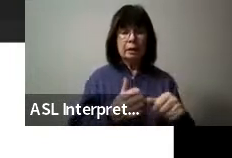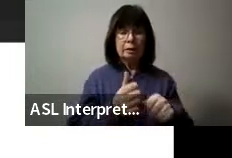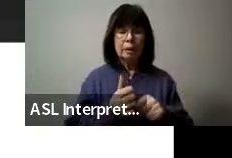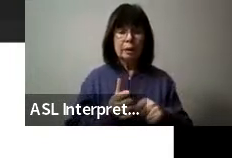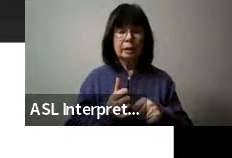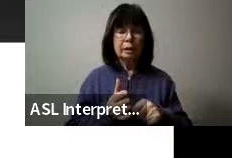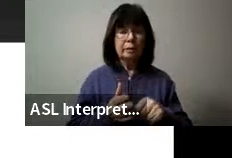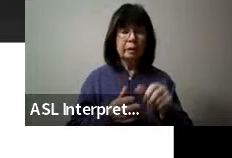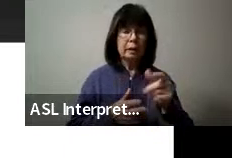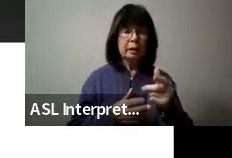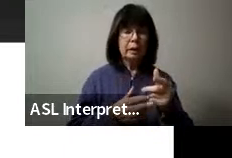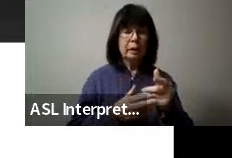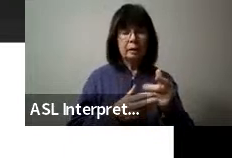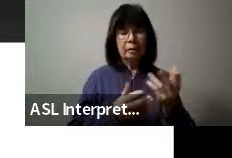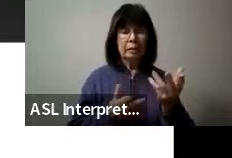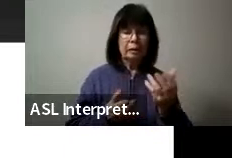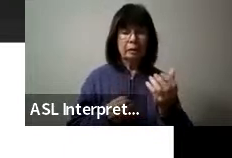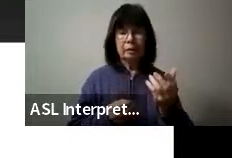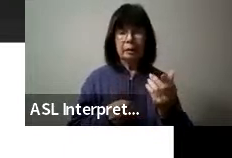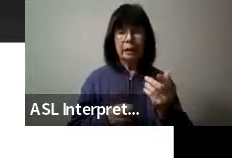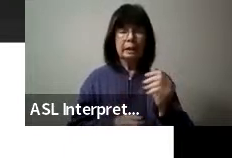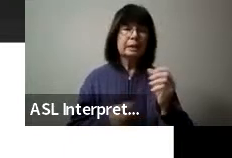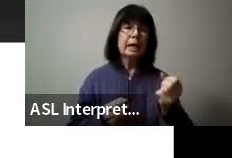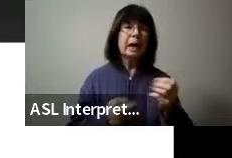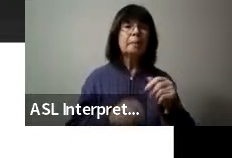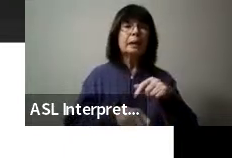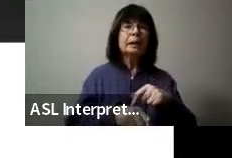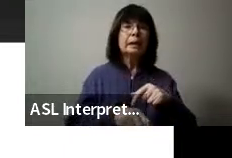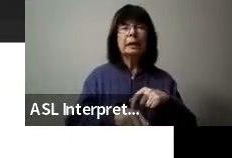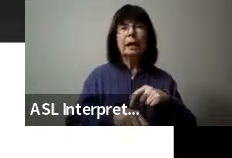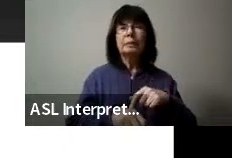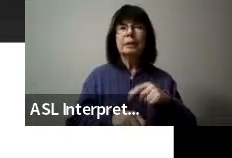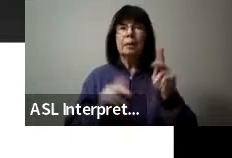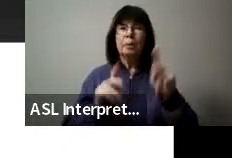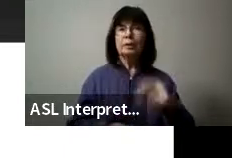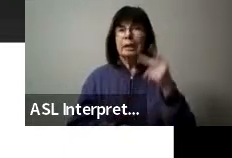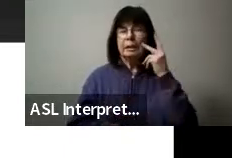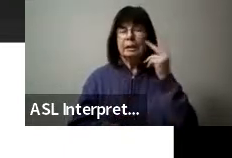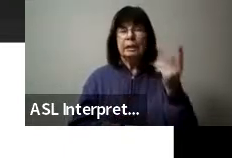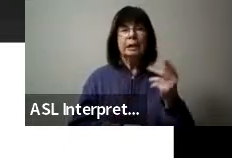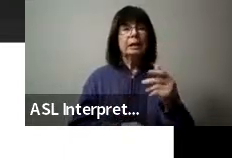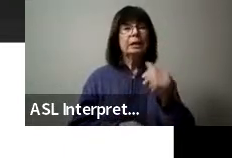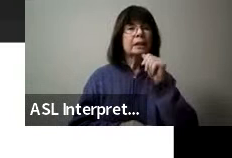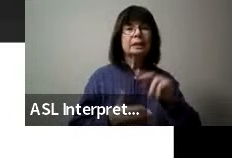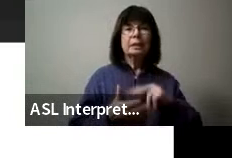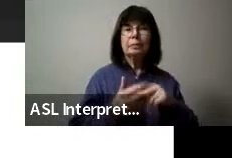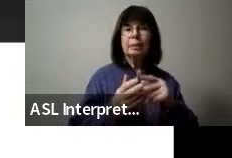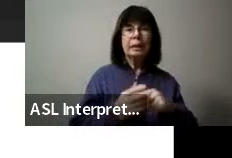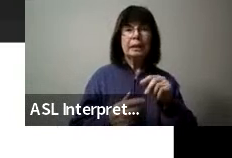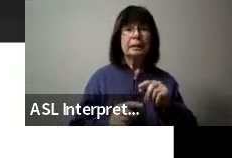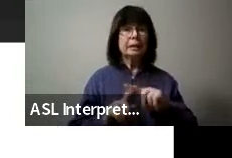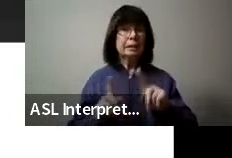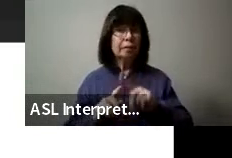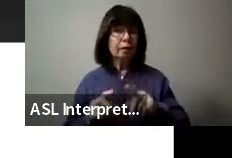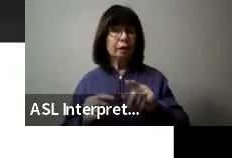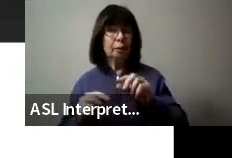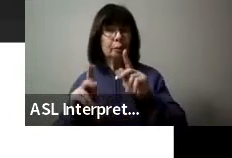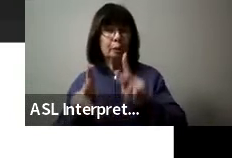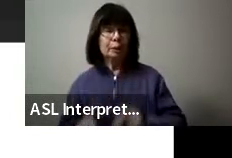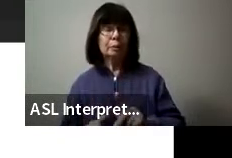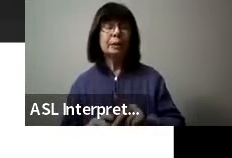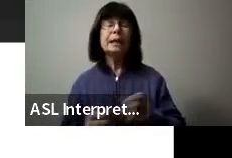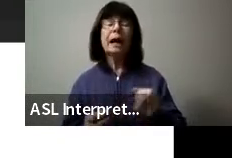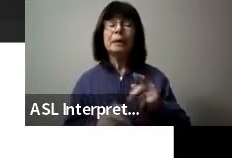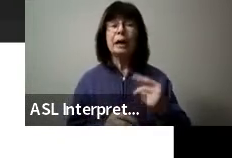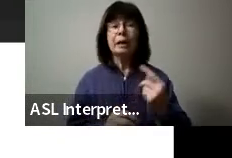eyeballs. That's how many times a person has seen it. The ad, it doesn't necessarily mean it's a unique person. But if